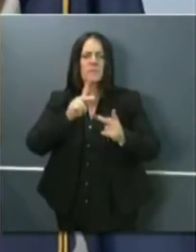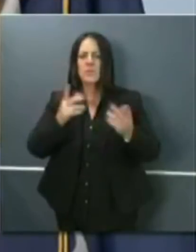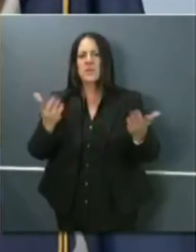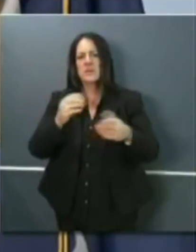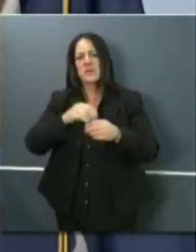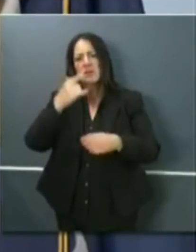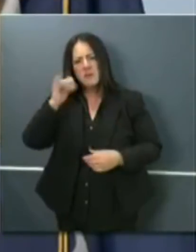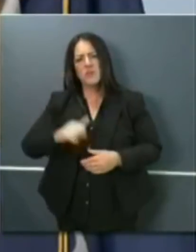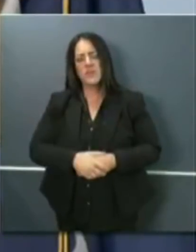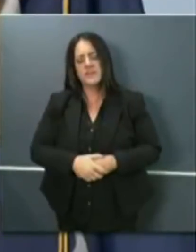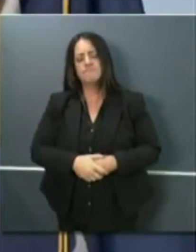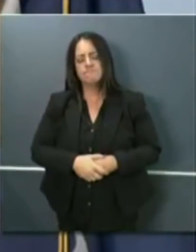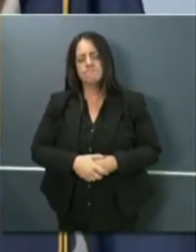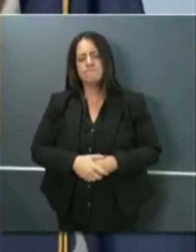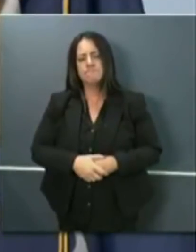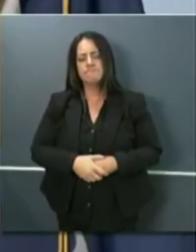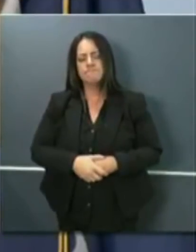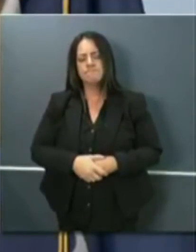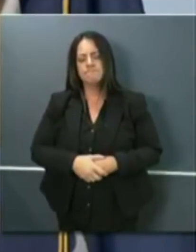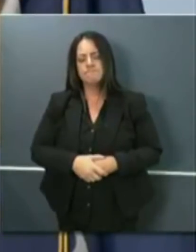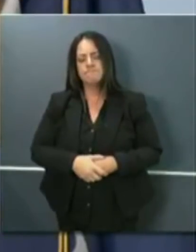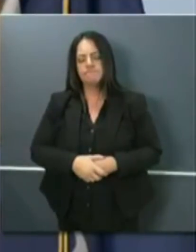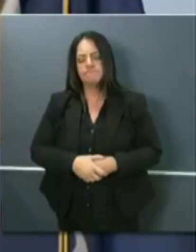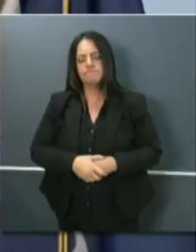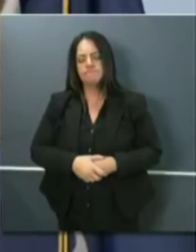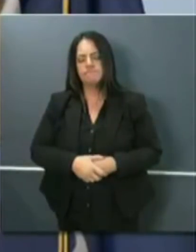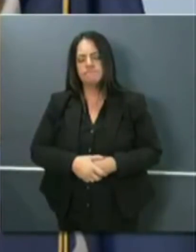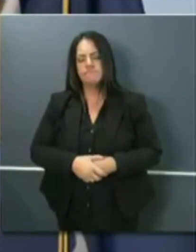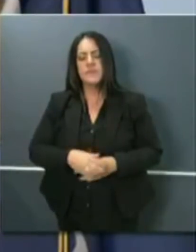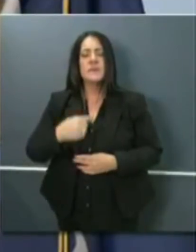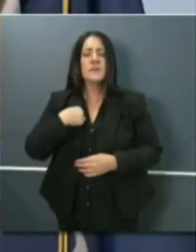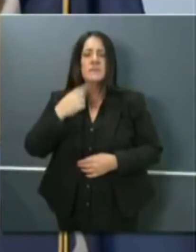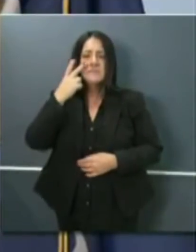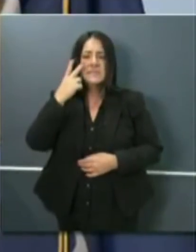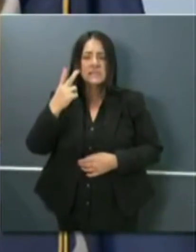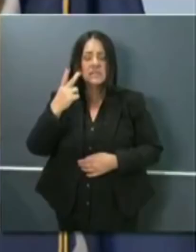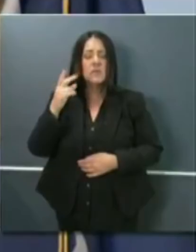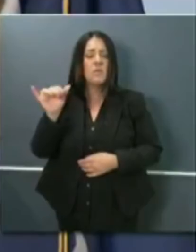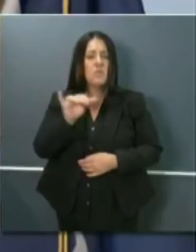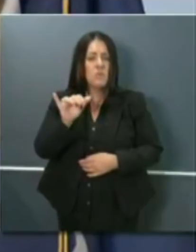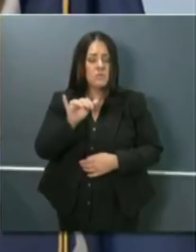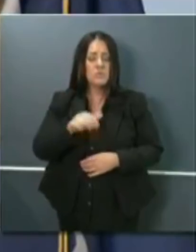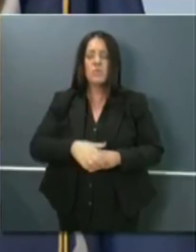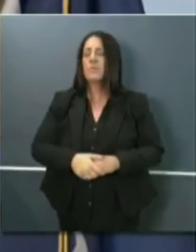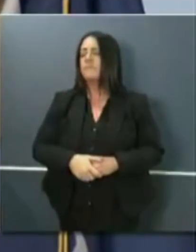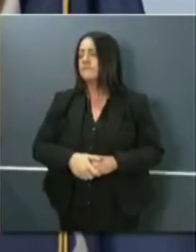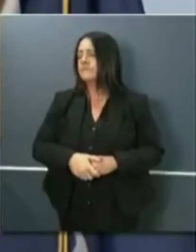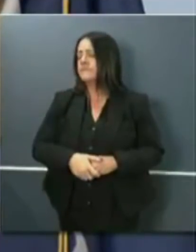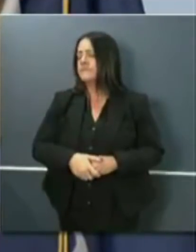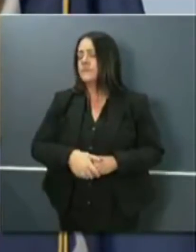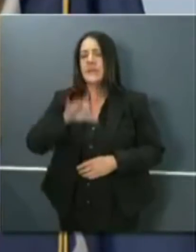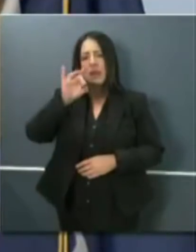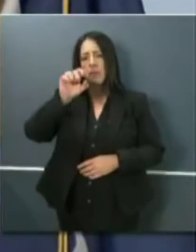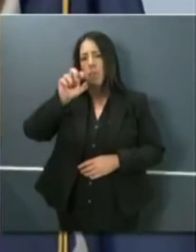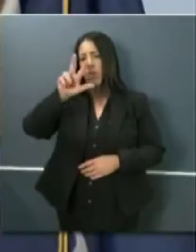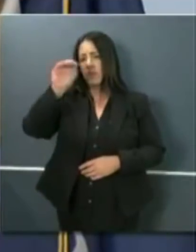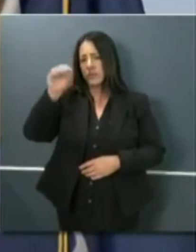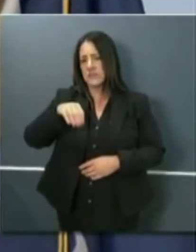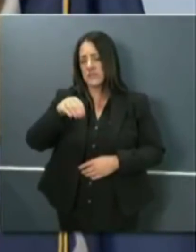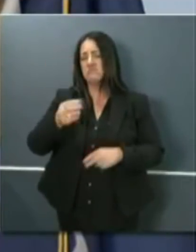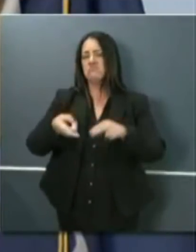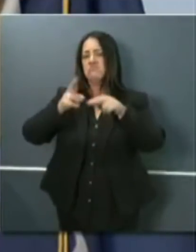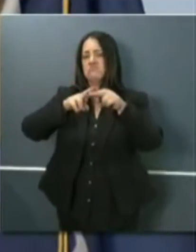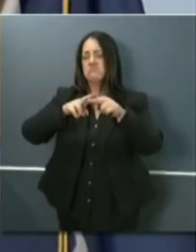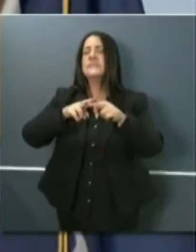California all throughout our state. We've seen an increase, a modest 8.3% in terms of the total number